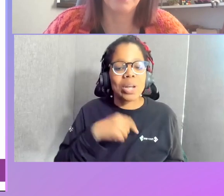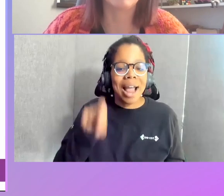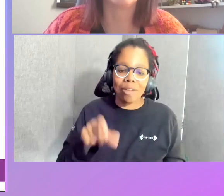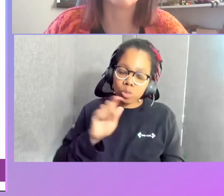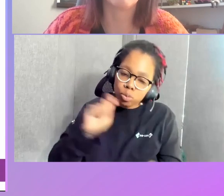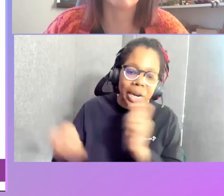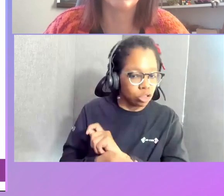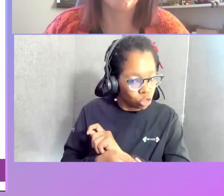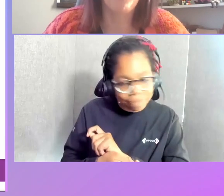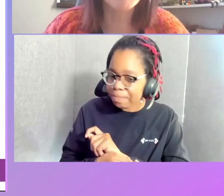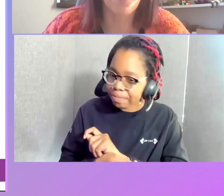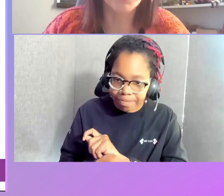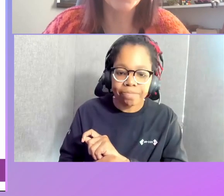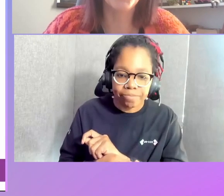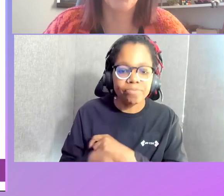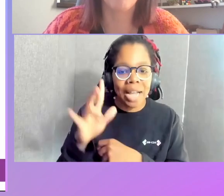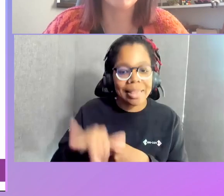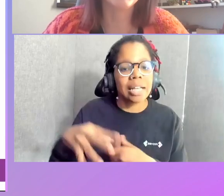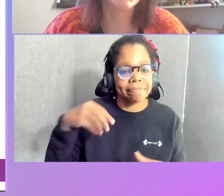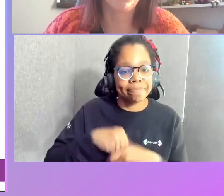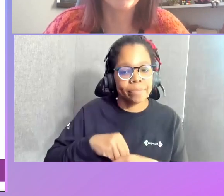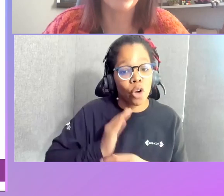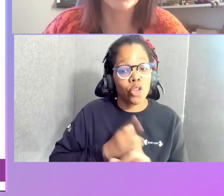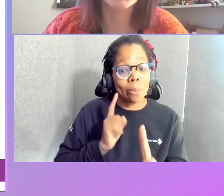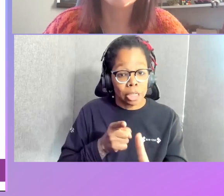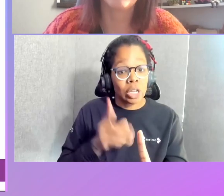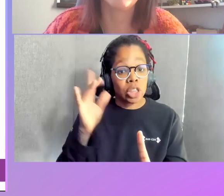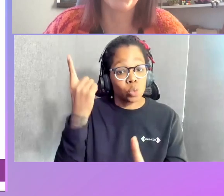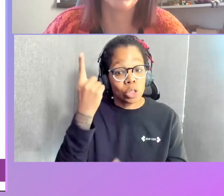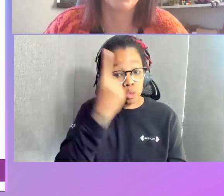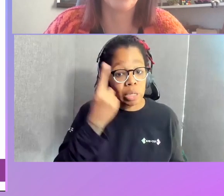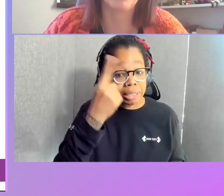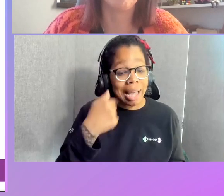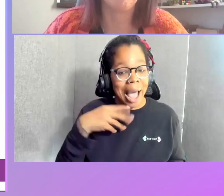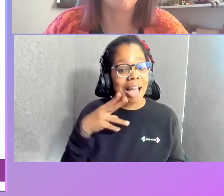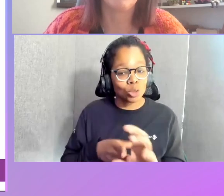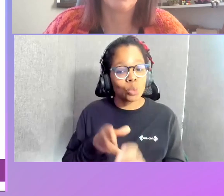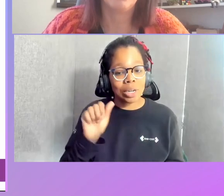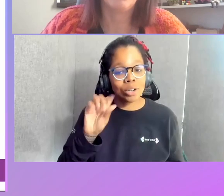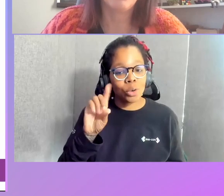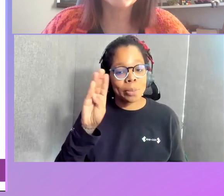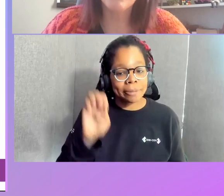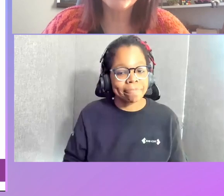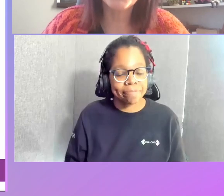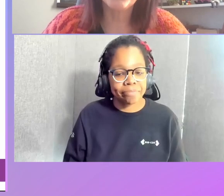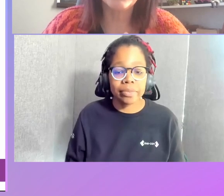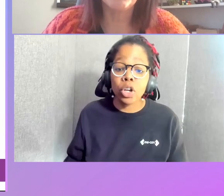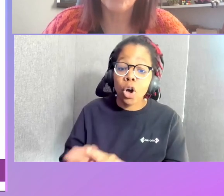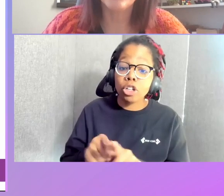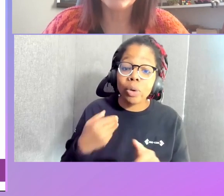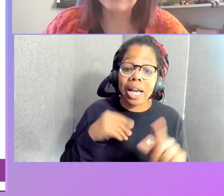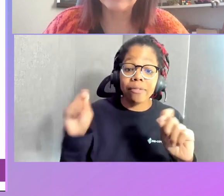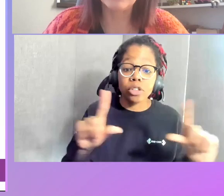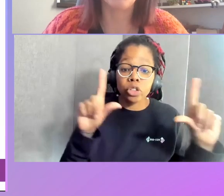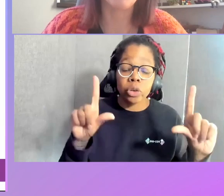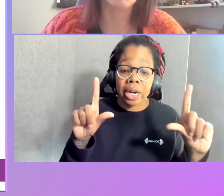change. That is, I think, part and parcel to our mission. It's one of the reasons why I joined Adobe. I also have on the screen the